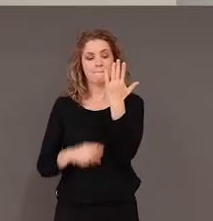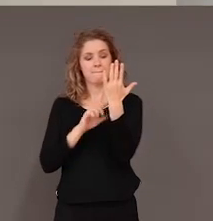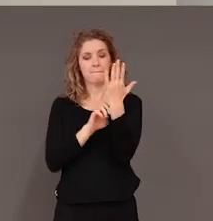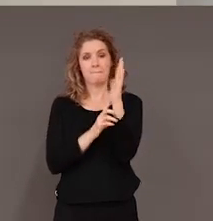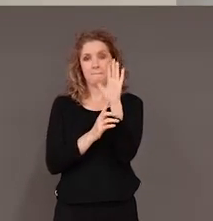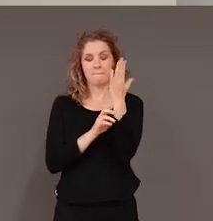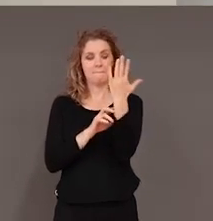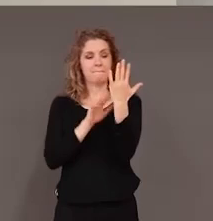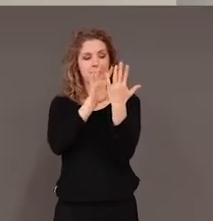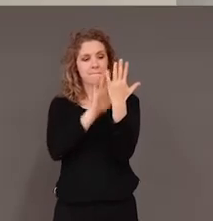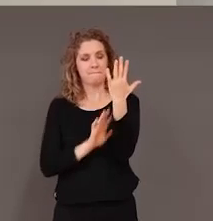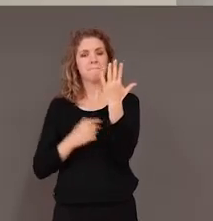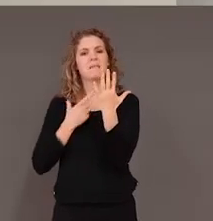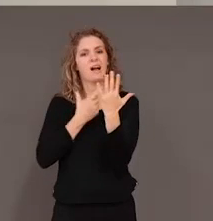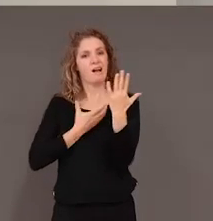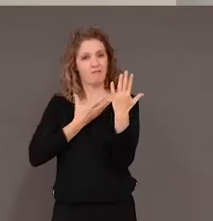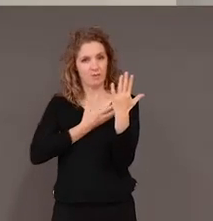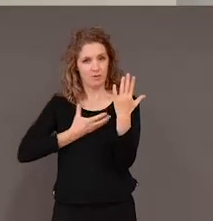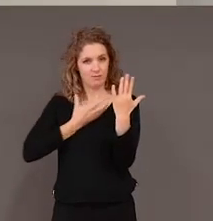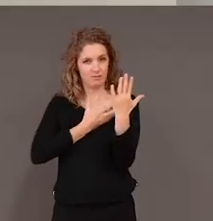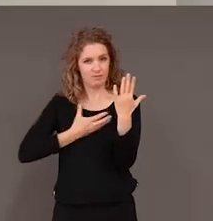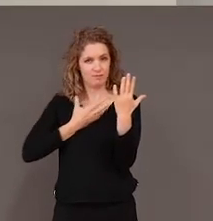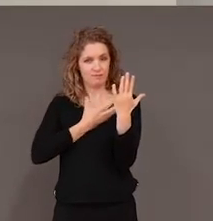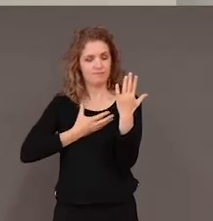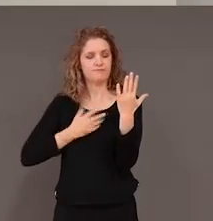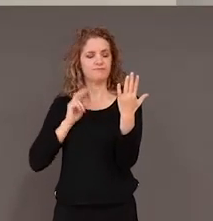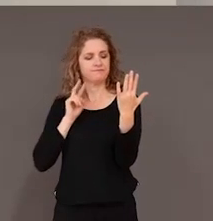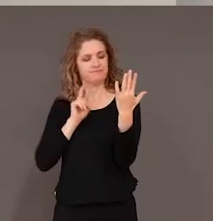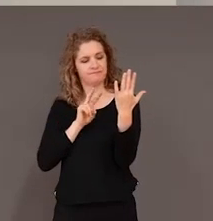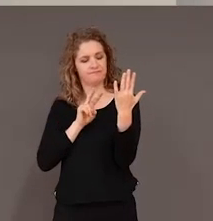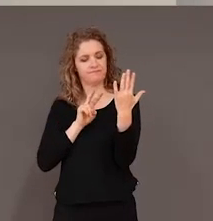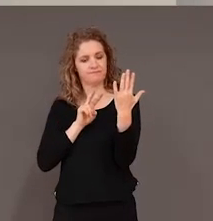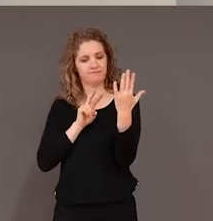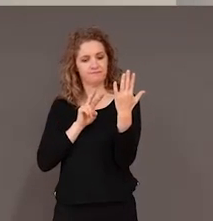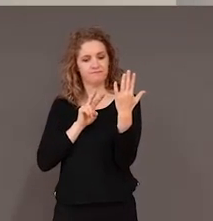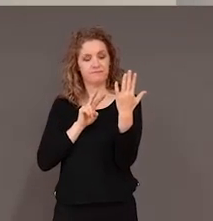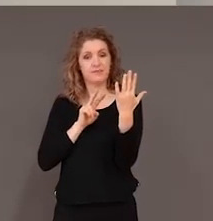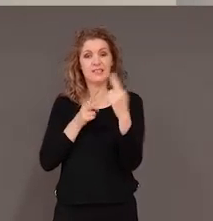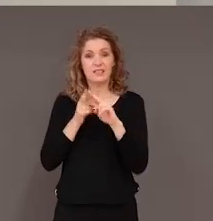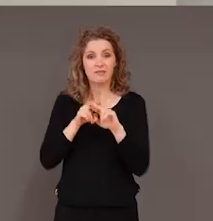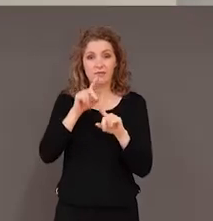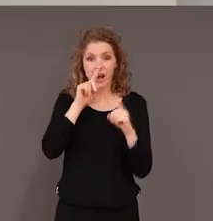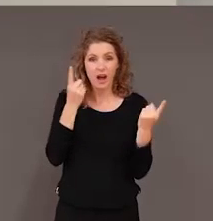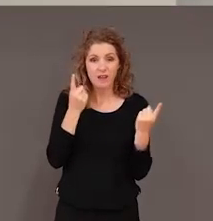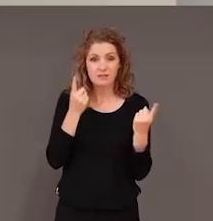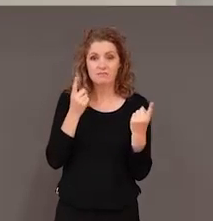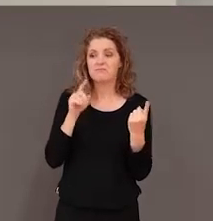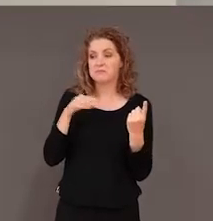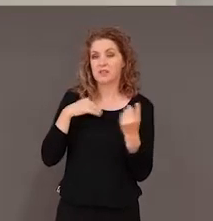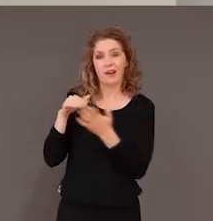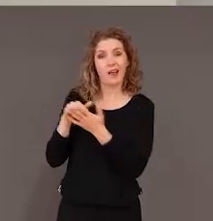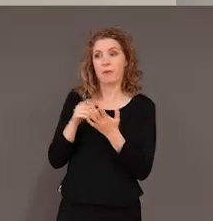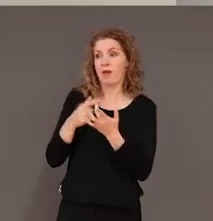this with the palm facing towards you, just at a comfortable distance from your face. If it's that's not possible,